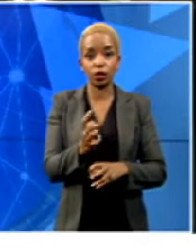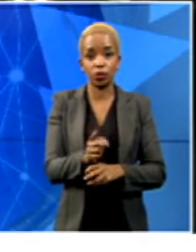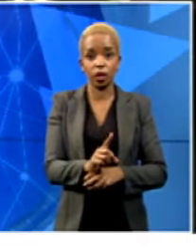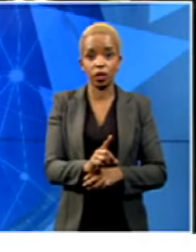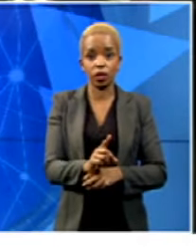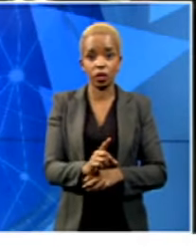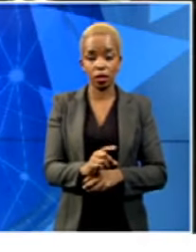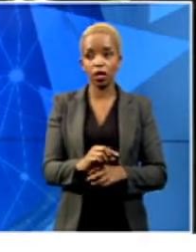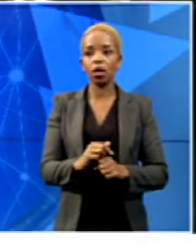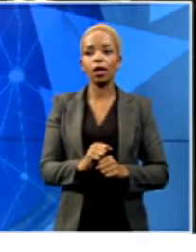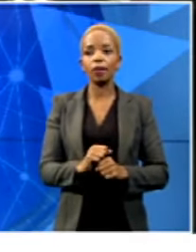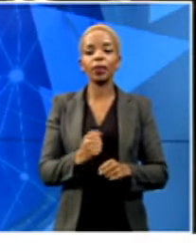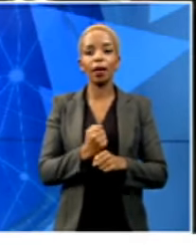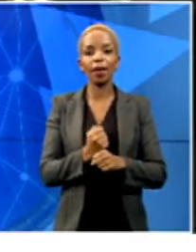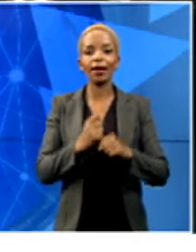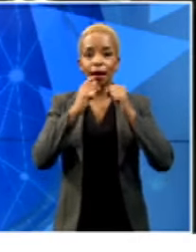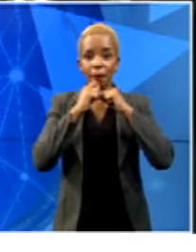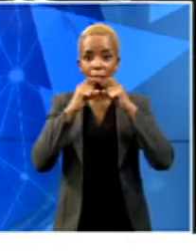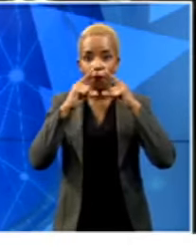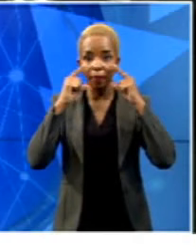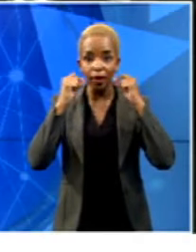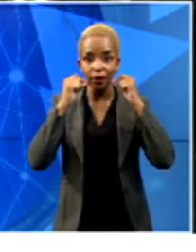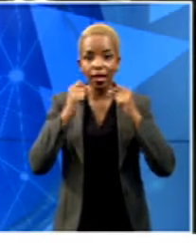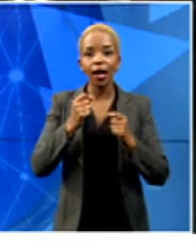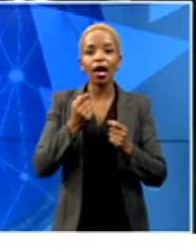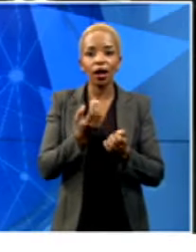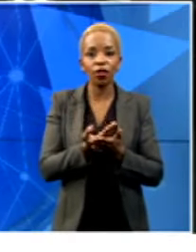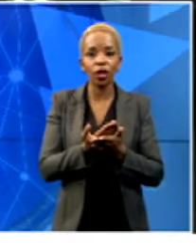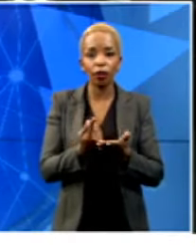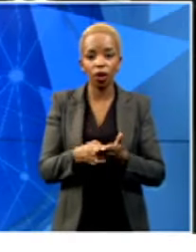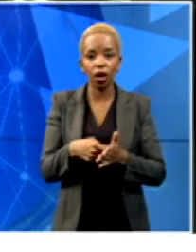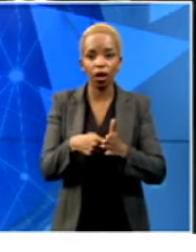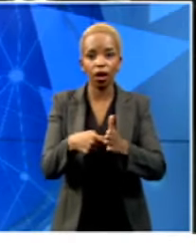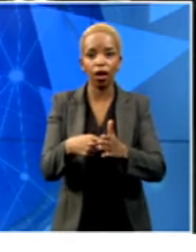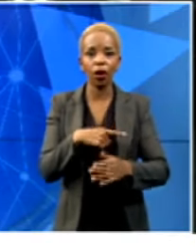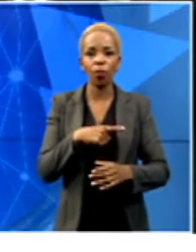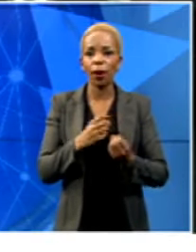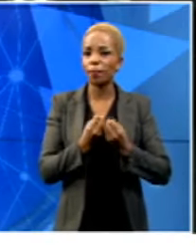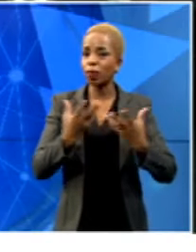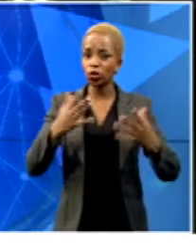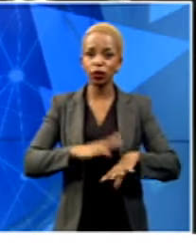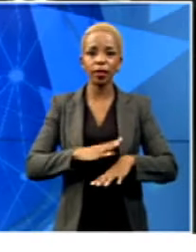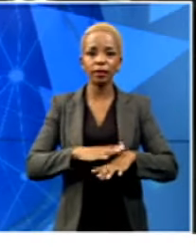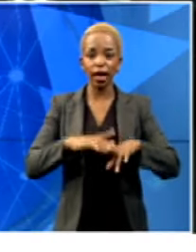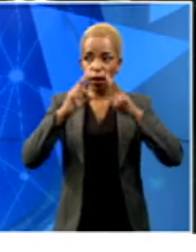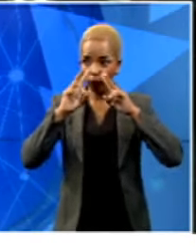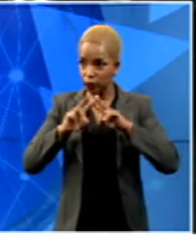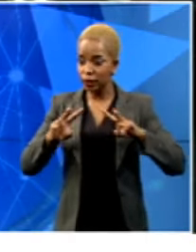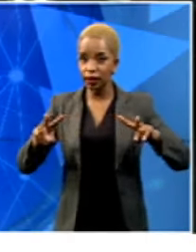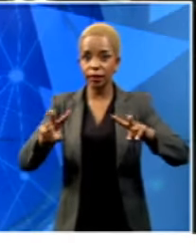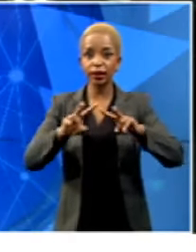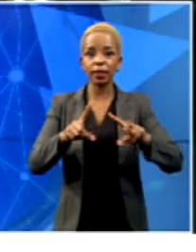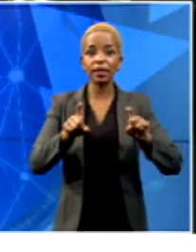them affordable. Because, very often you look around, these masks are trading at inflated prices,